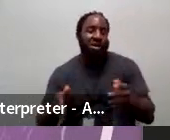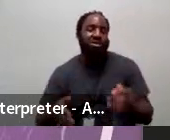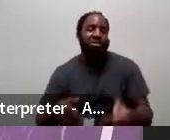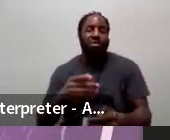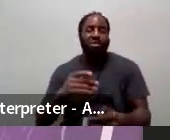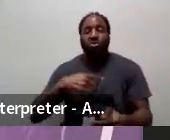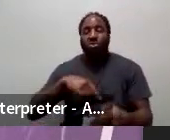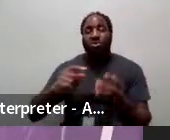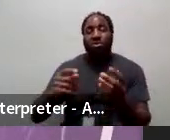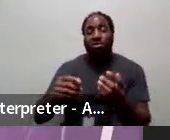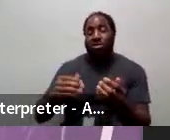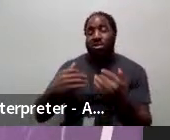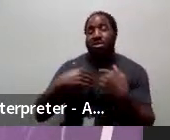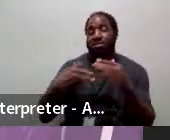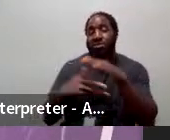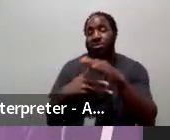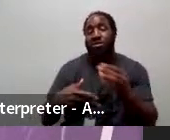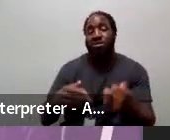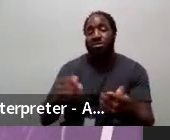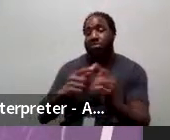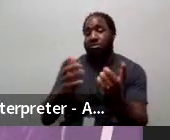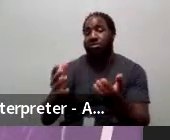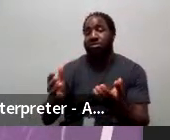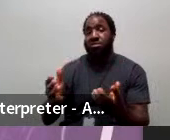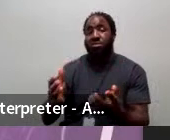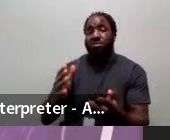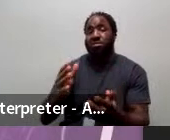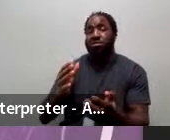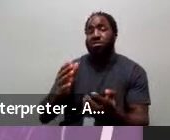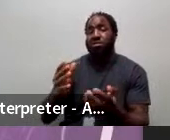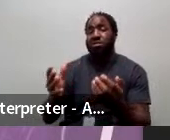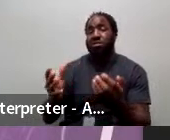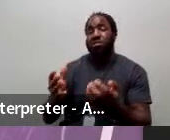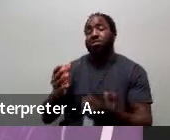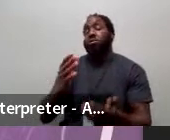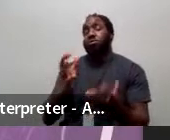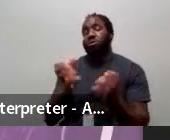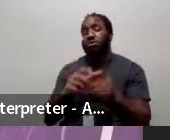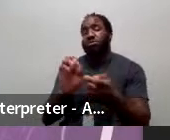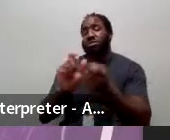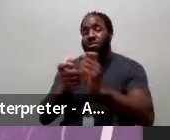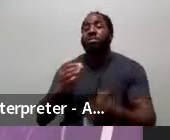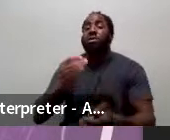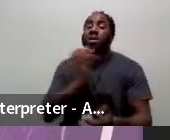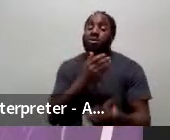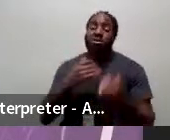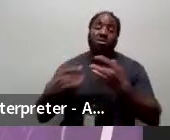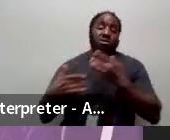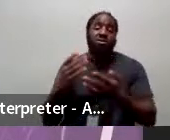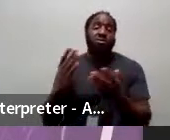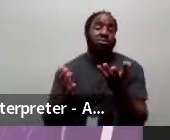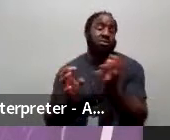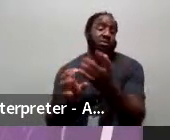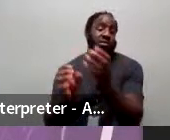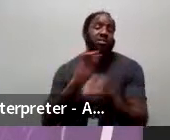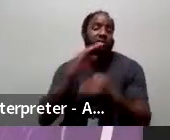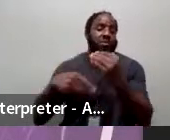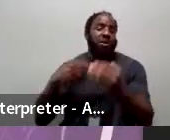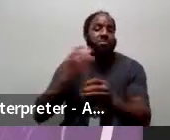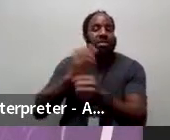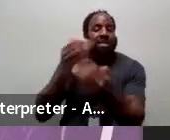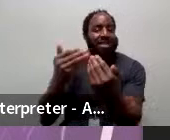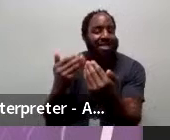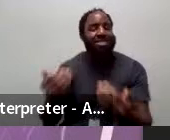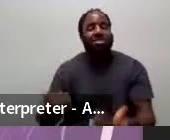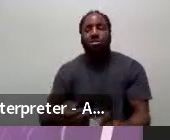different part of the complex and built residential buildings. We're concerned this might make it even easier. In addition, you mentioned about unified parking rules in the